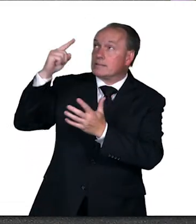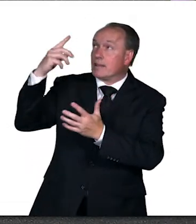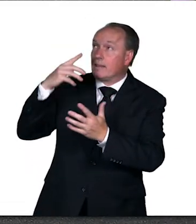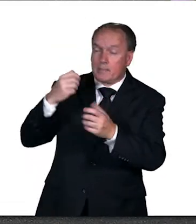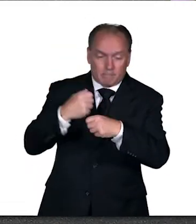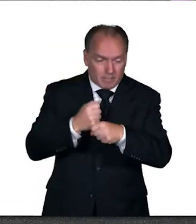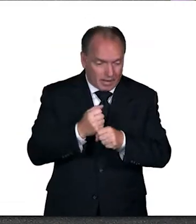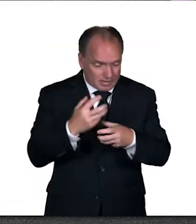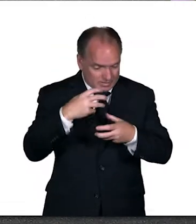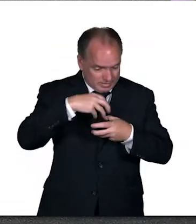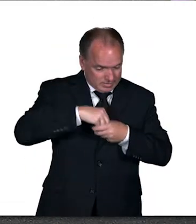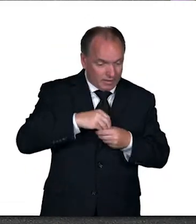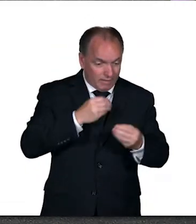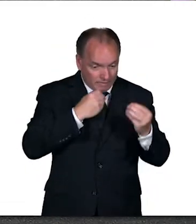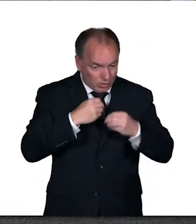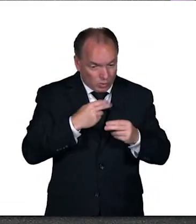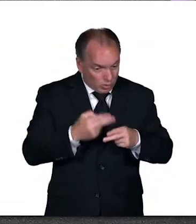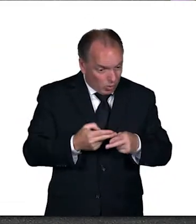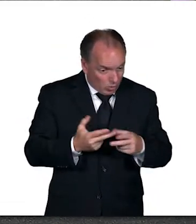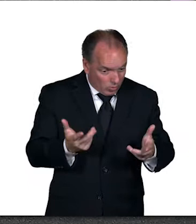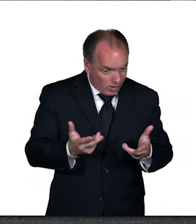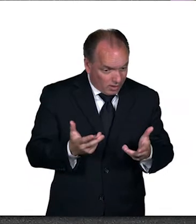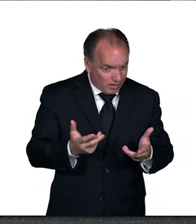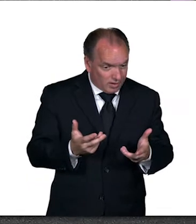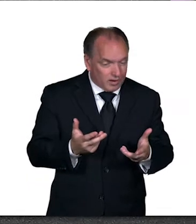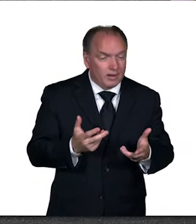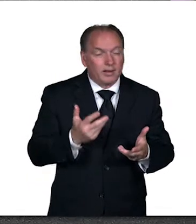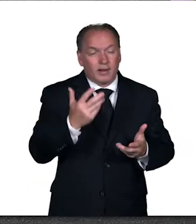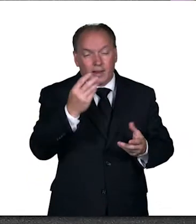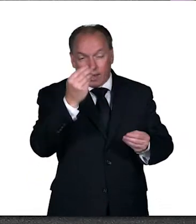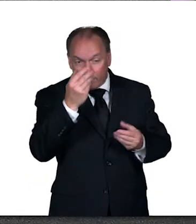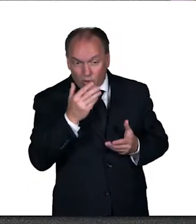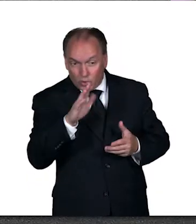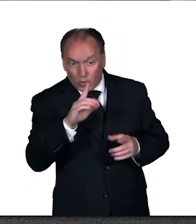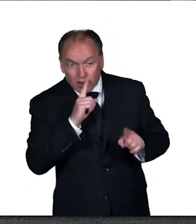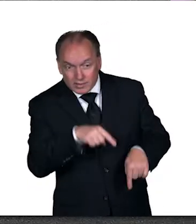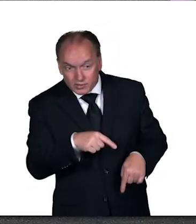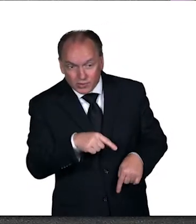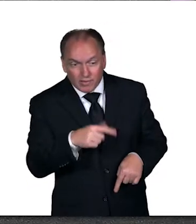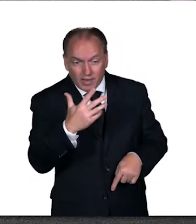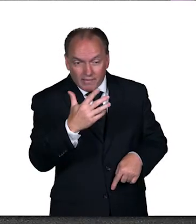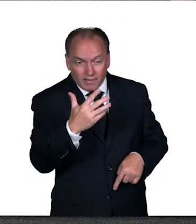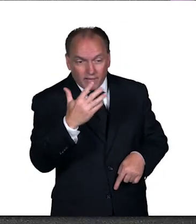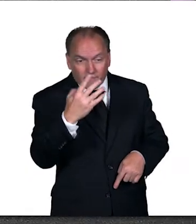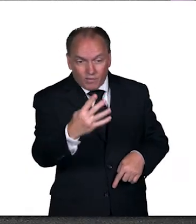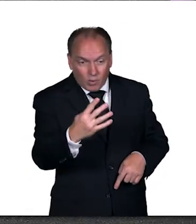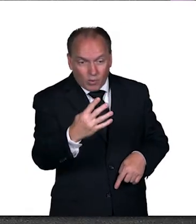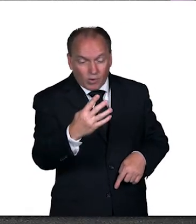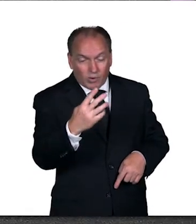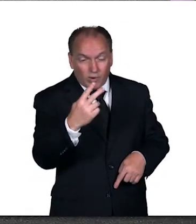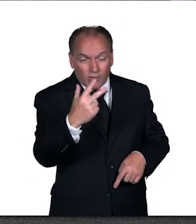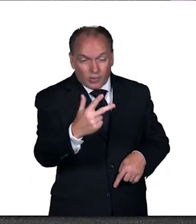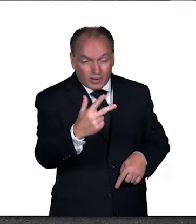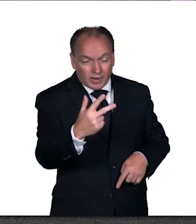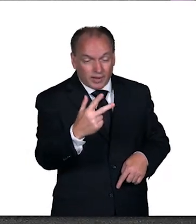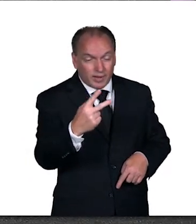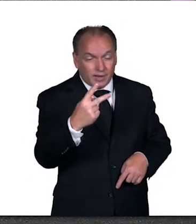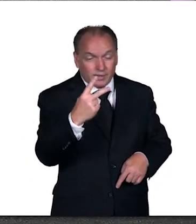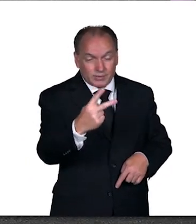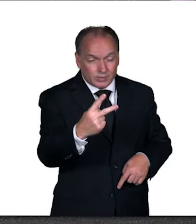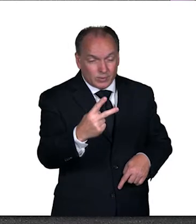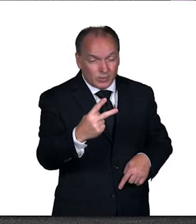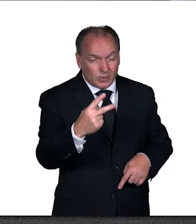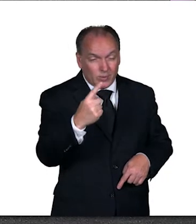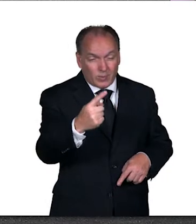make food for the plant. What was that part of our plant called? All right, shout out your answer in 5, 4,